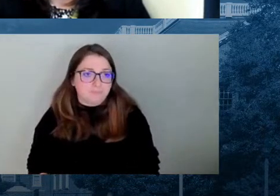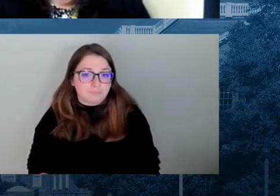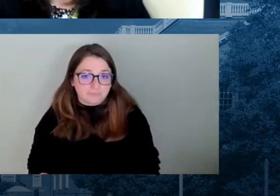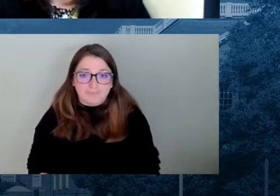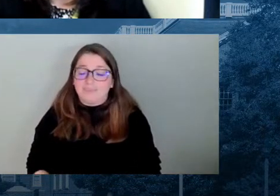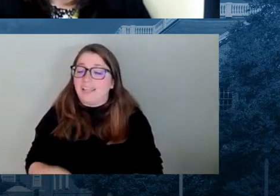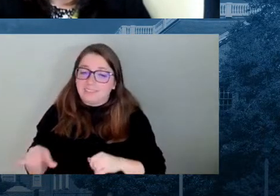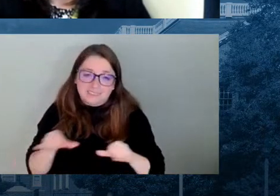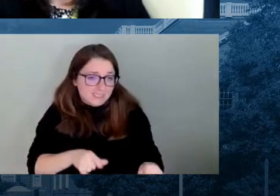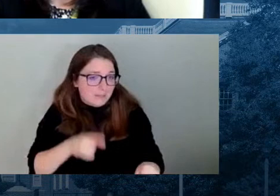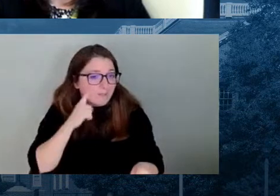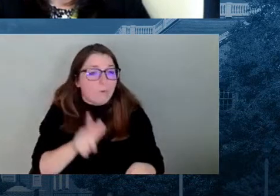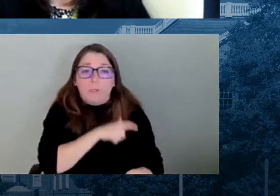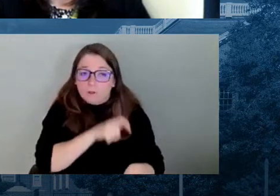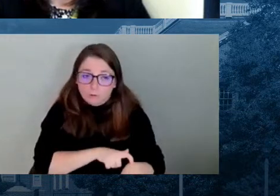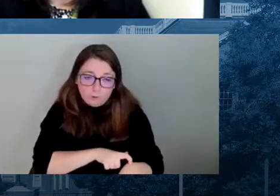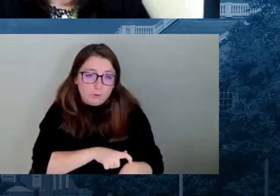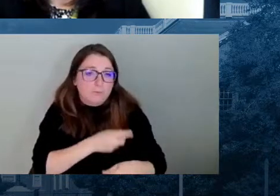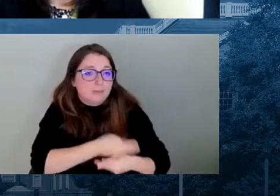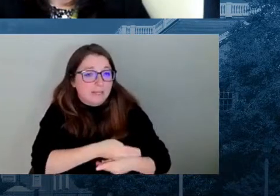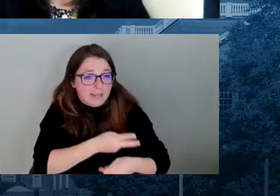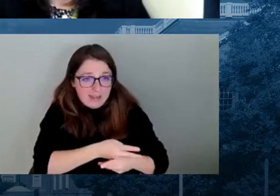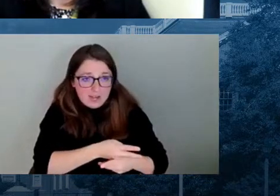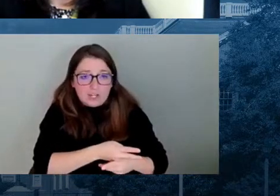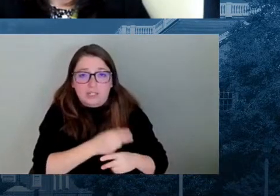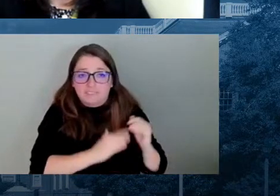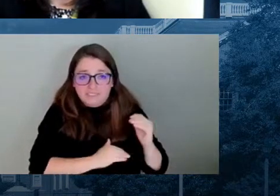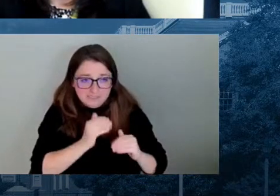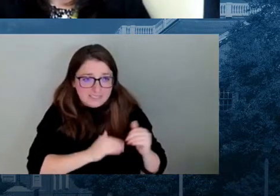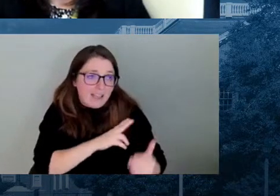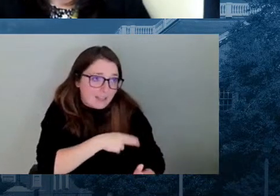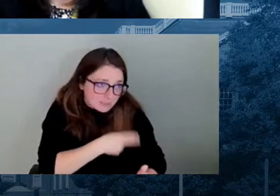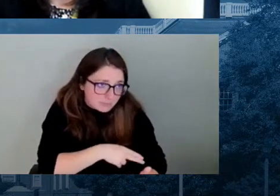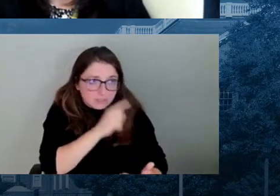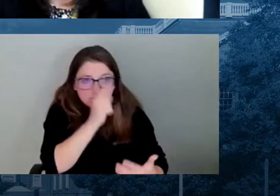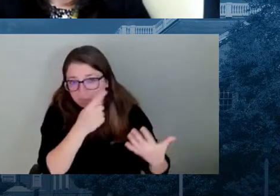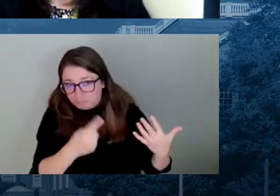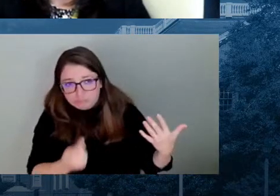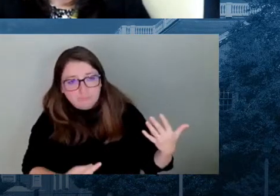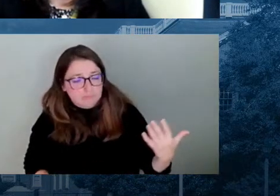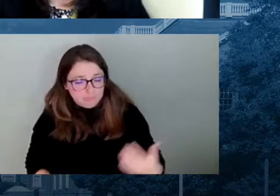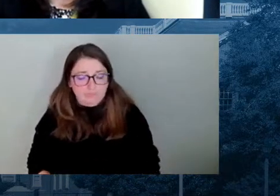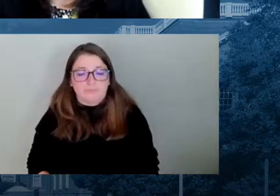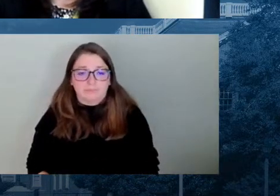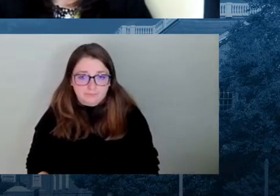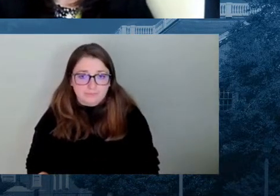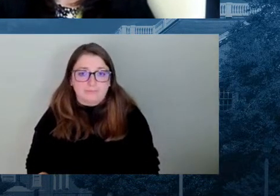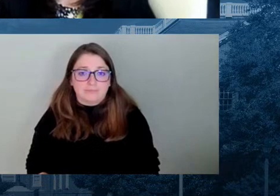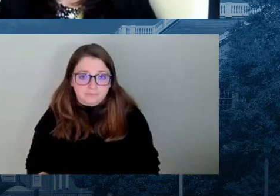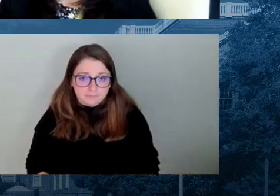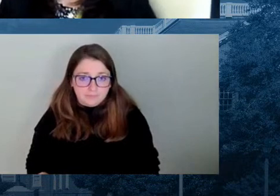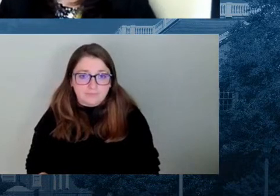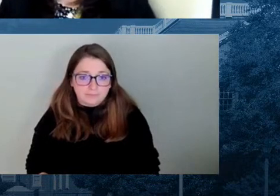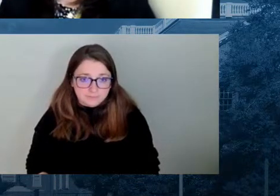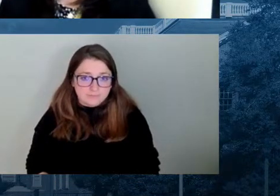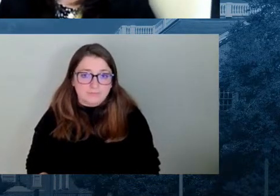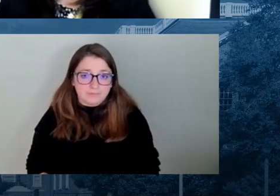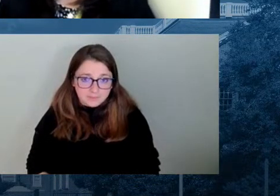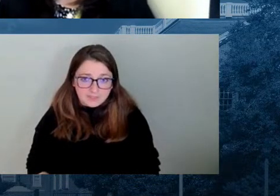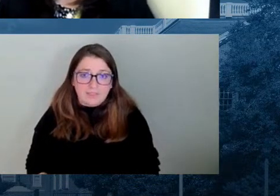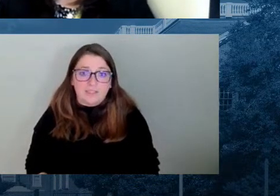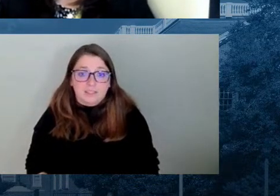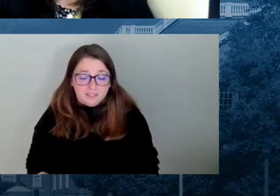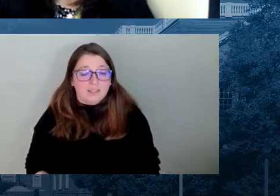care facilities, hospitals, healthcare facilities in general. Those workers have been tremendously